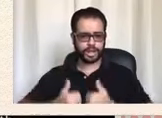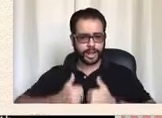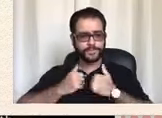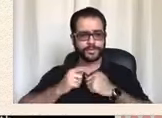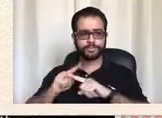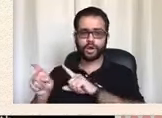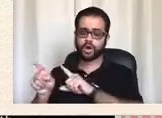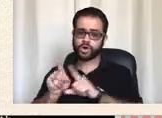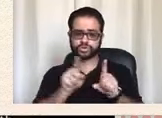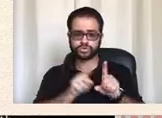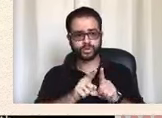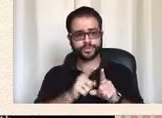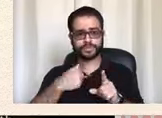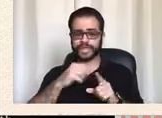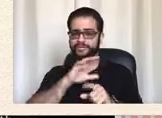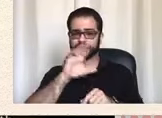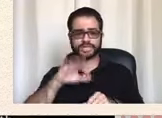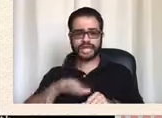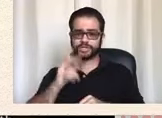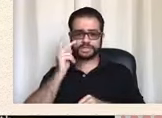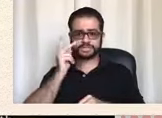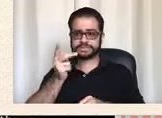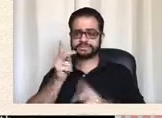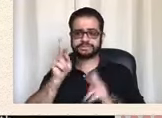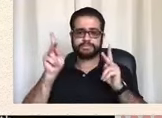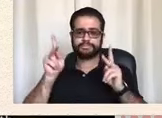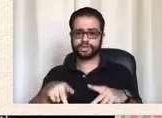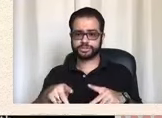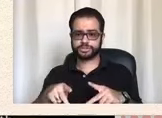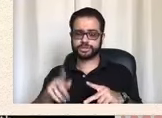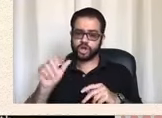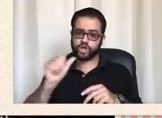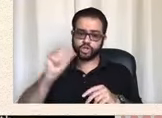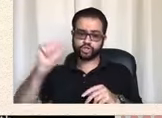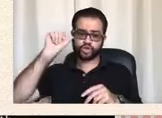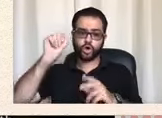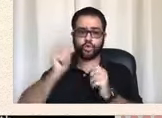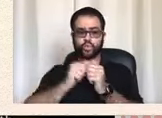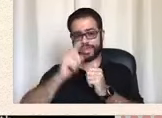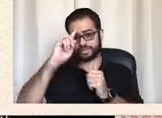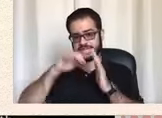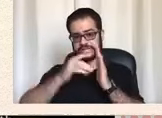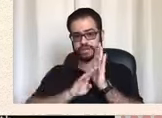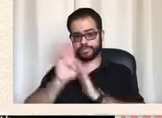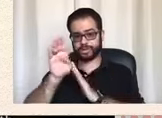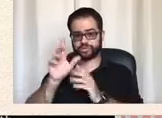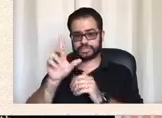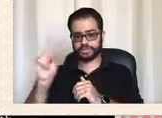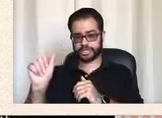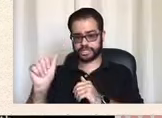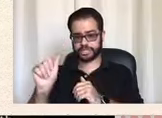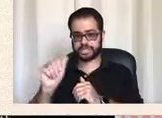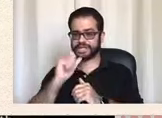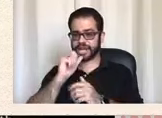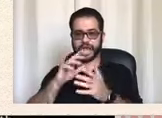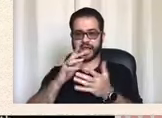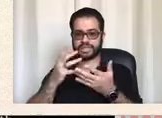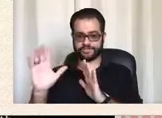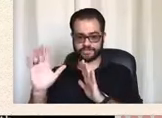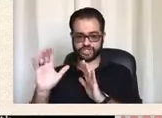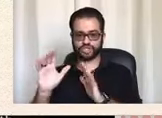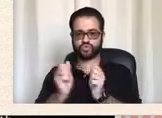I have not seen a person, an adult with a developmental disability, come into our program who didn't exit the program with